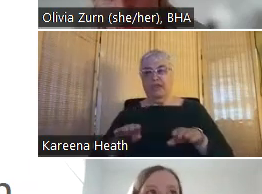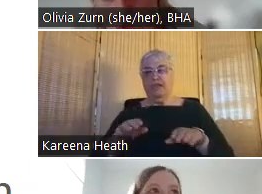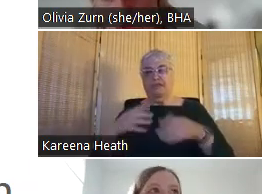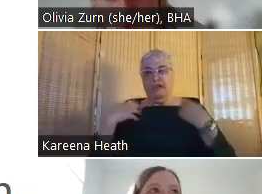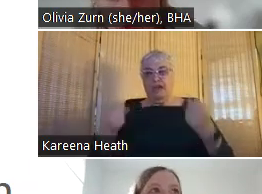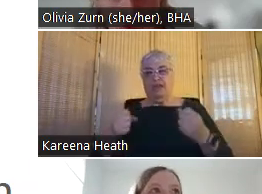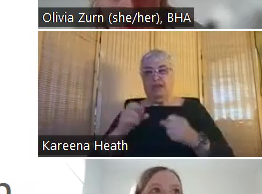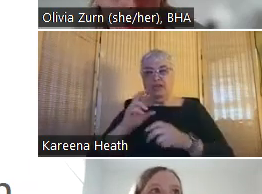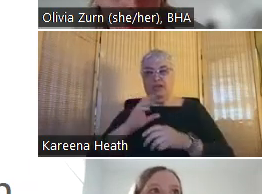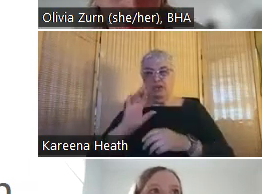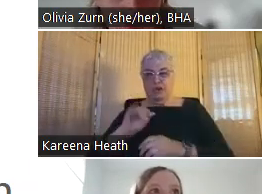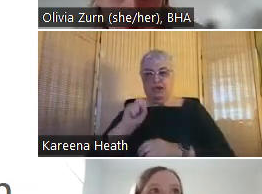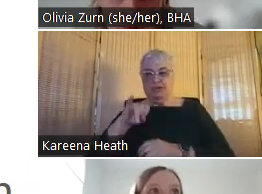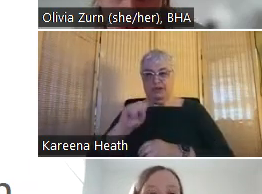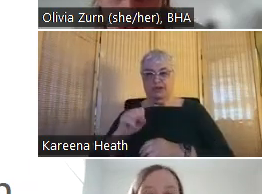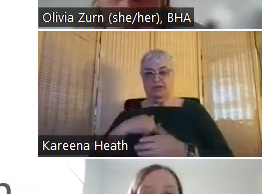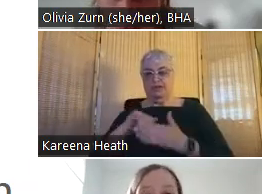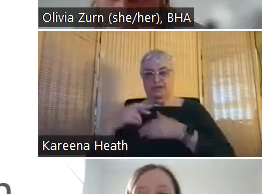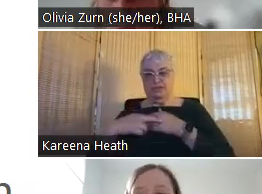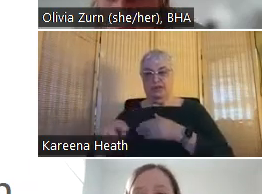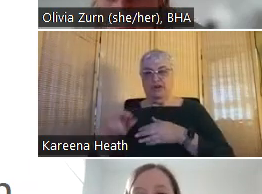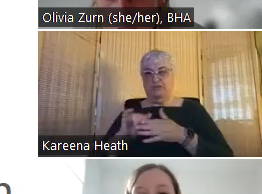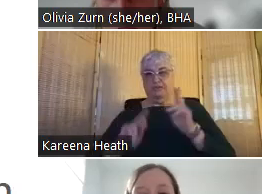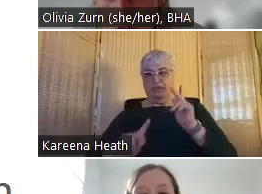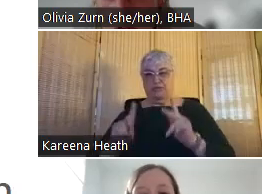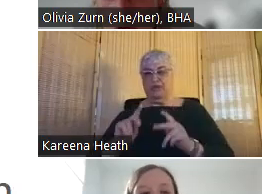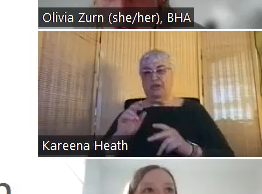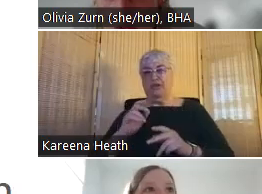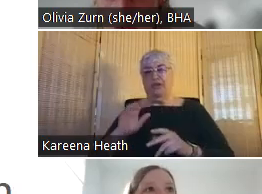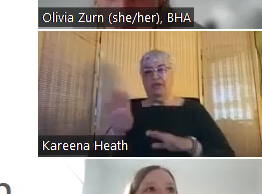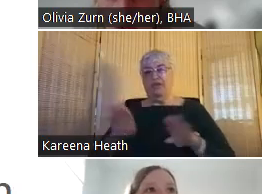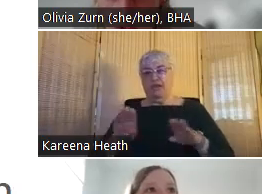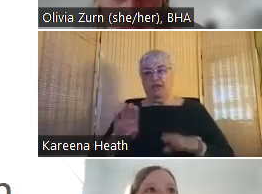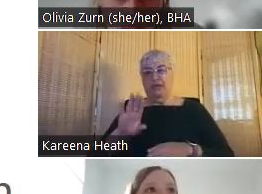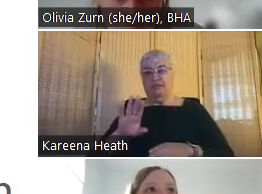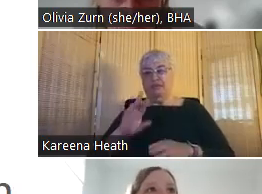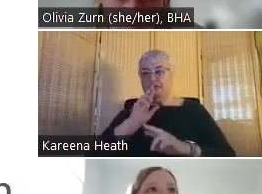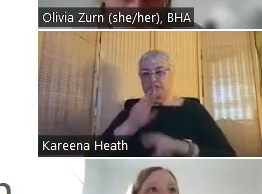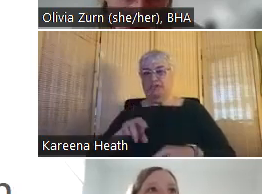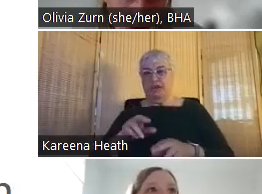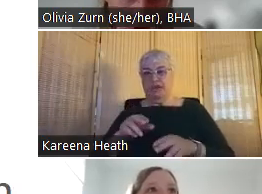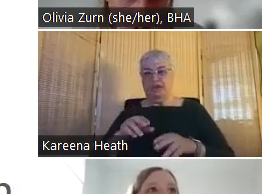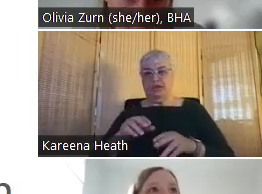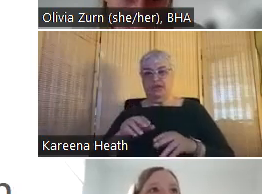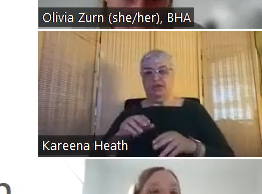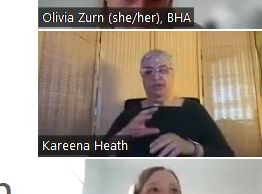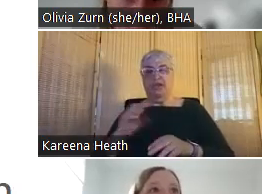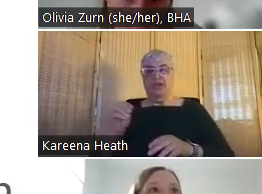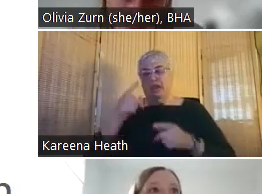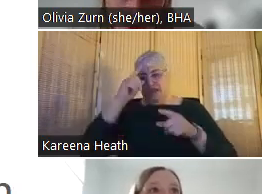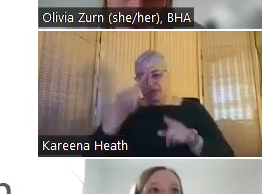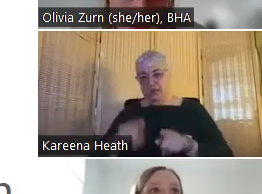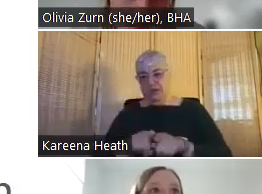crisis must be referred by personnel within the behavioral health crisis response system, agree to residential